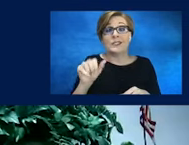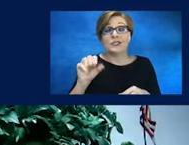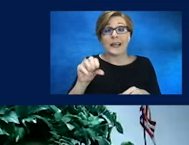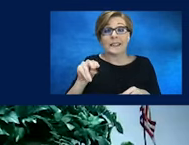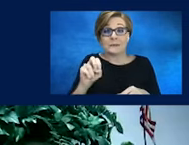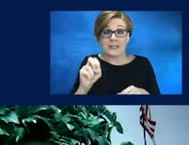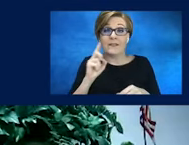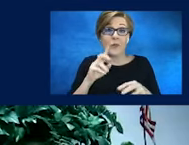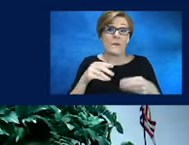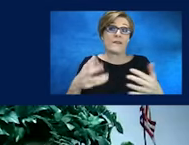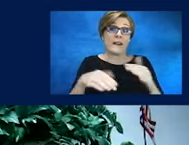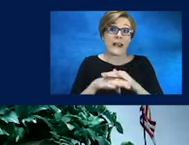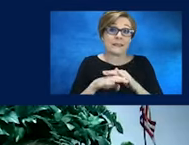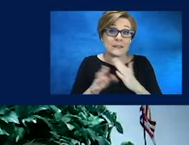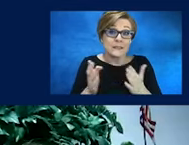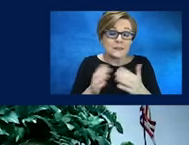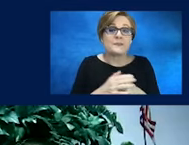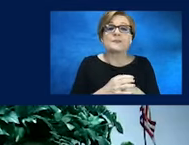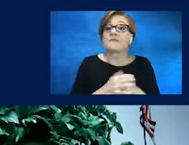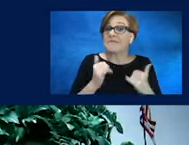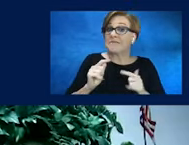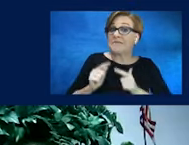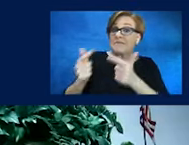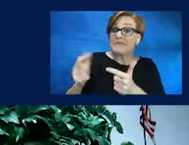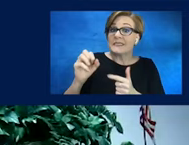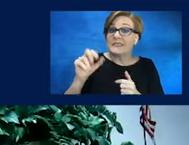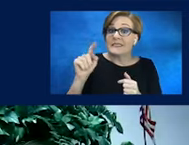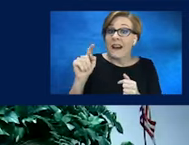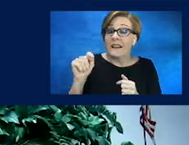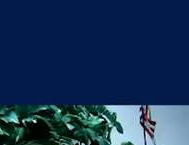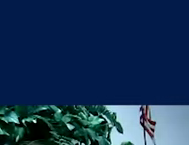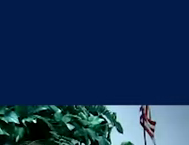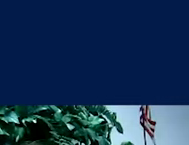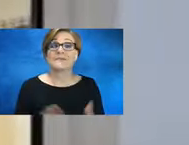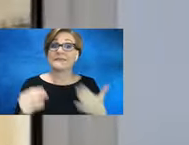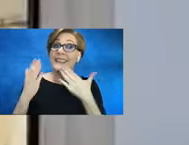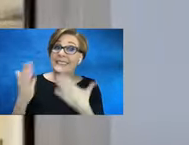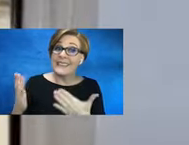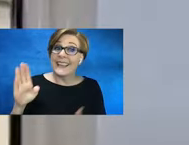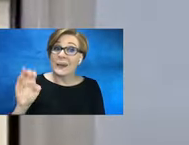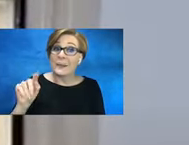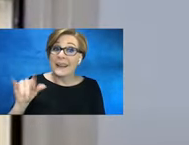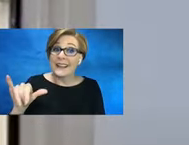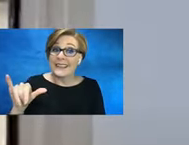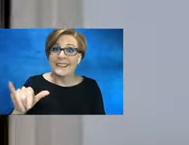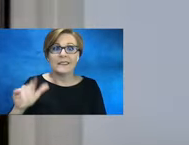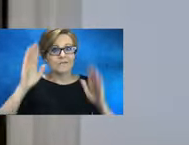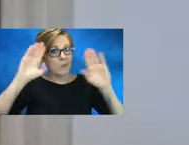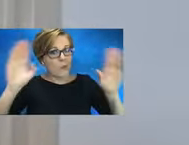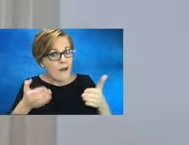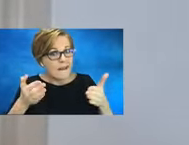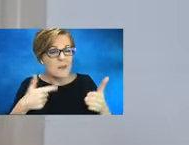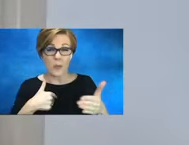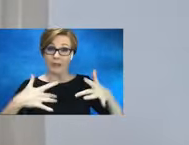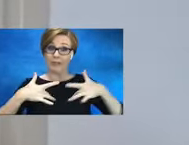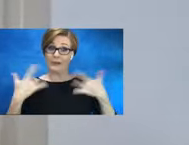So with that, I'm going to turn it over to Scott. And Scott? Thank you, Betty, and welcome. We're thrilled that